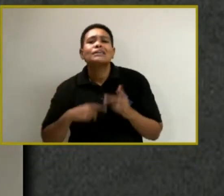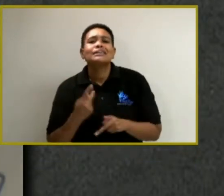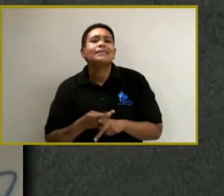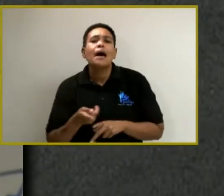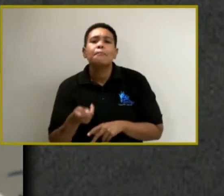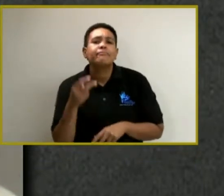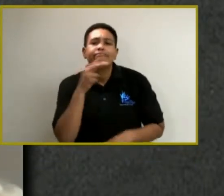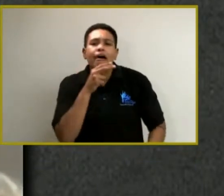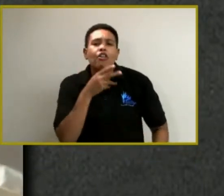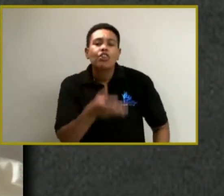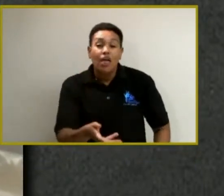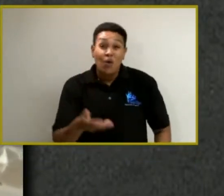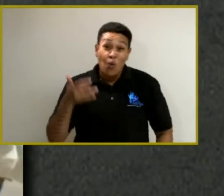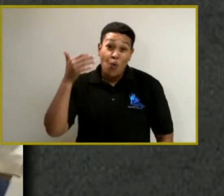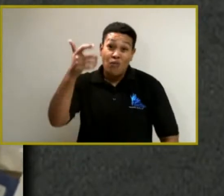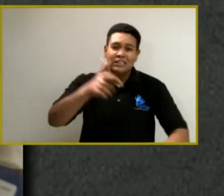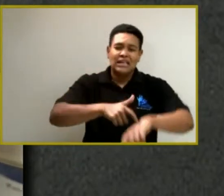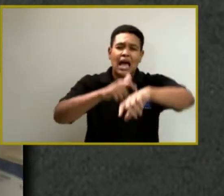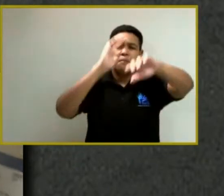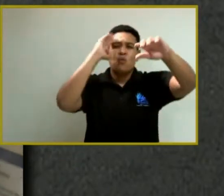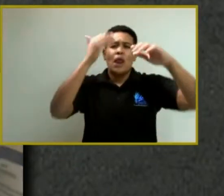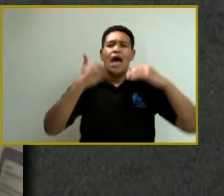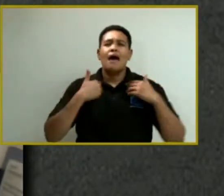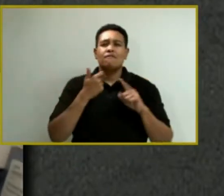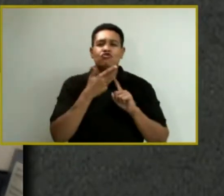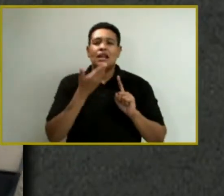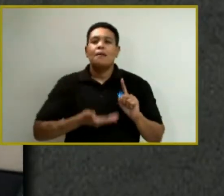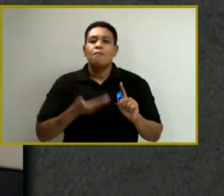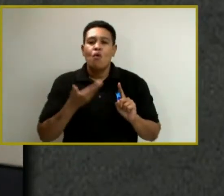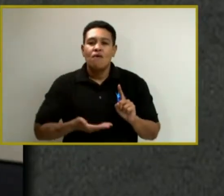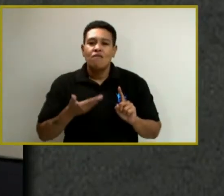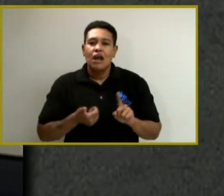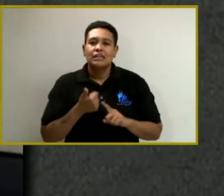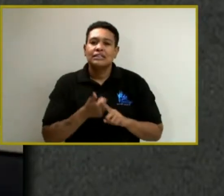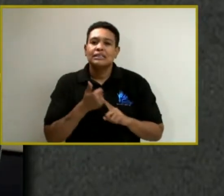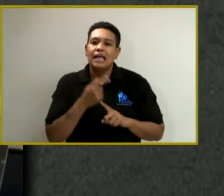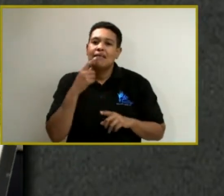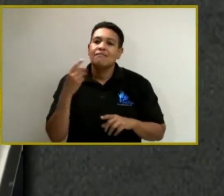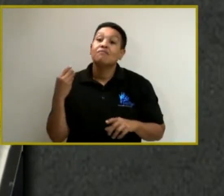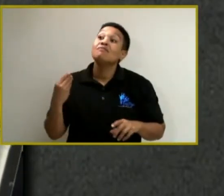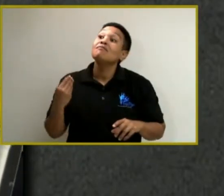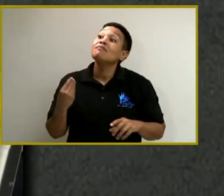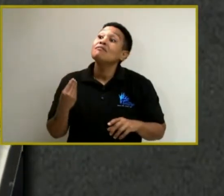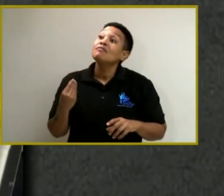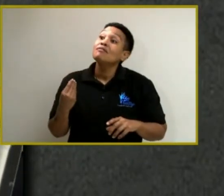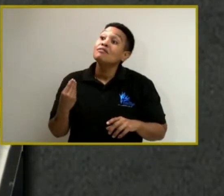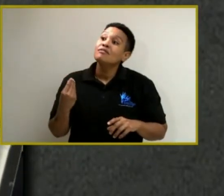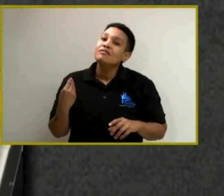at. Over time, it's going to have a profile generated of what that